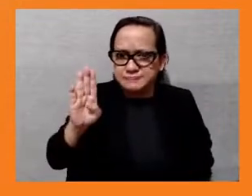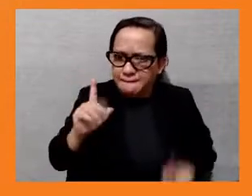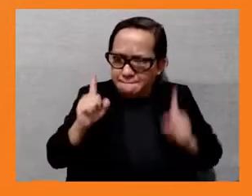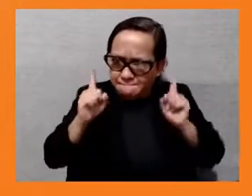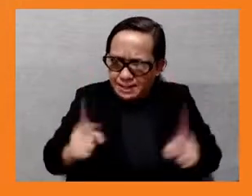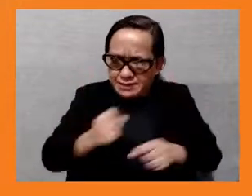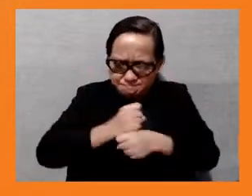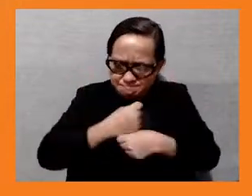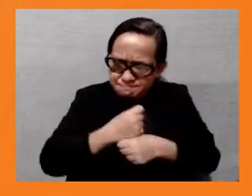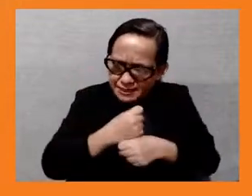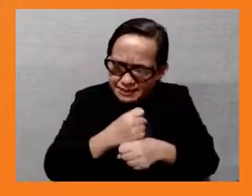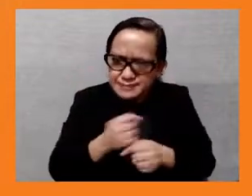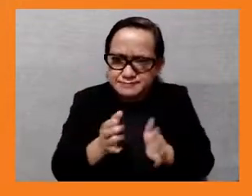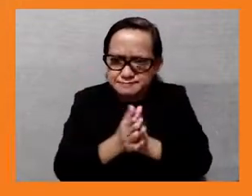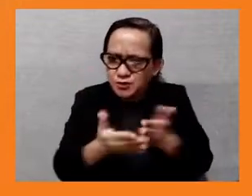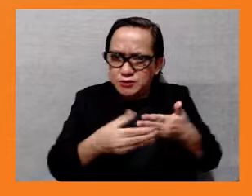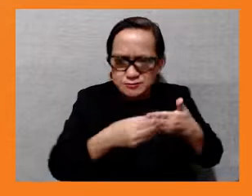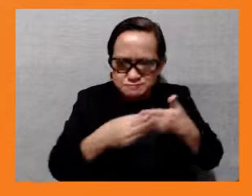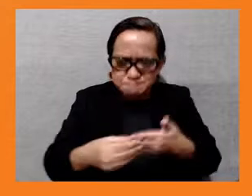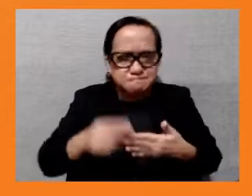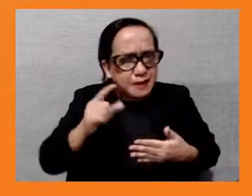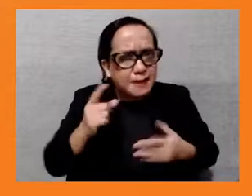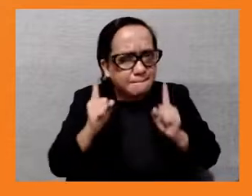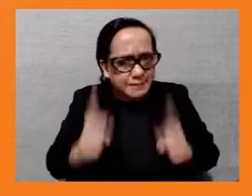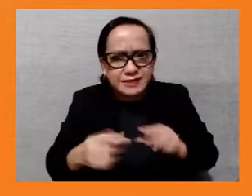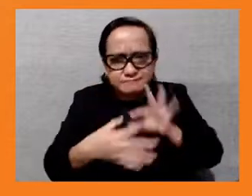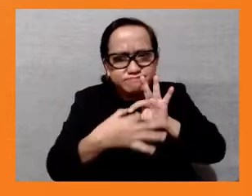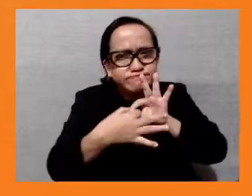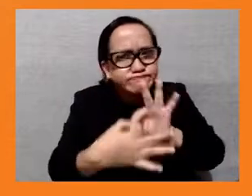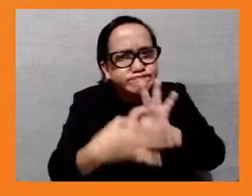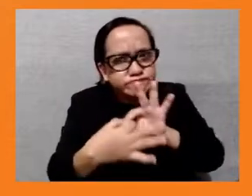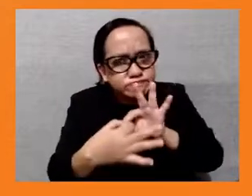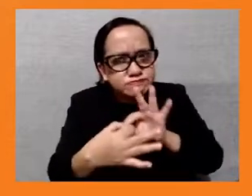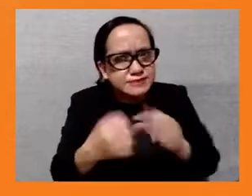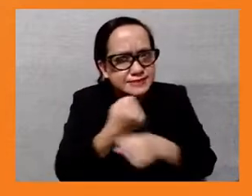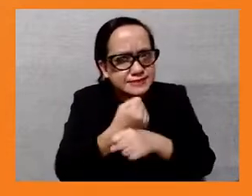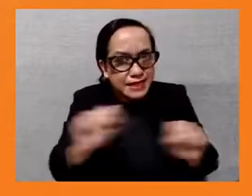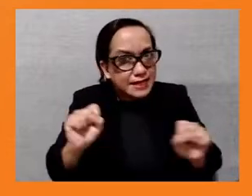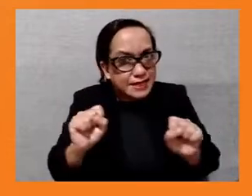also the point person for the network on safeguards concerns. So over to you, Anne.